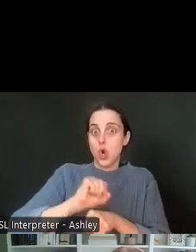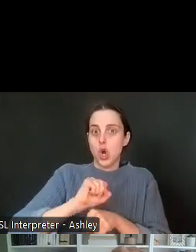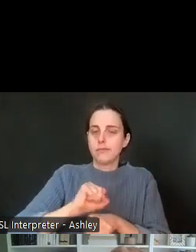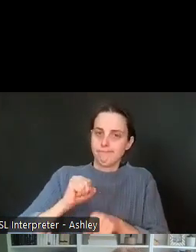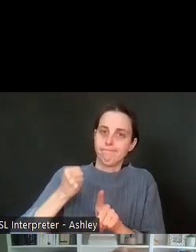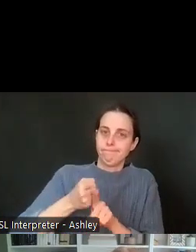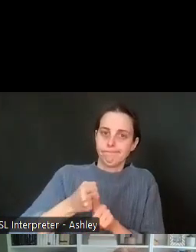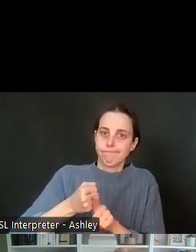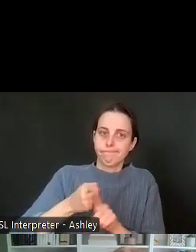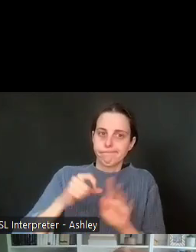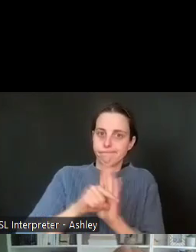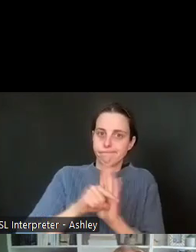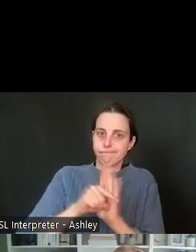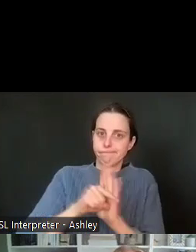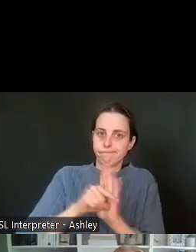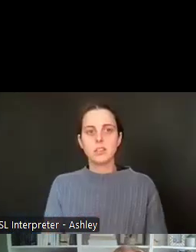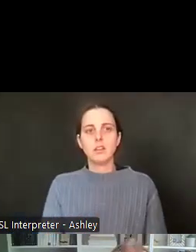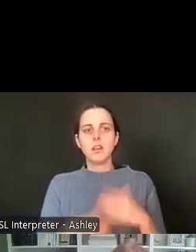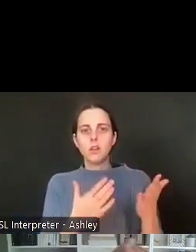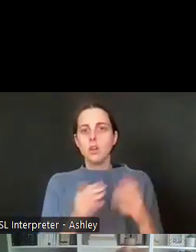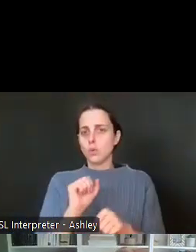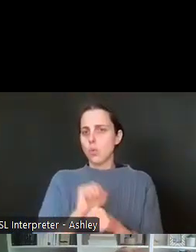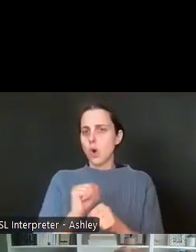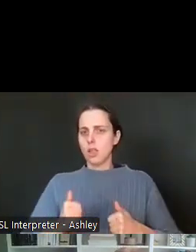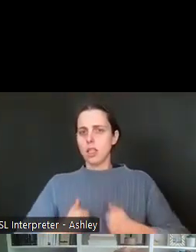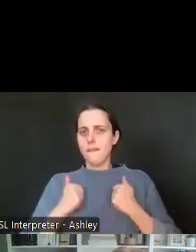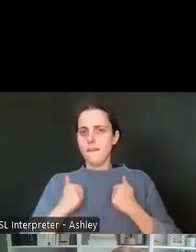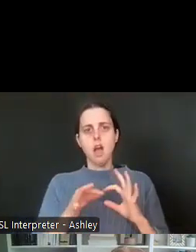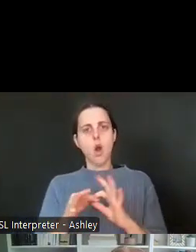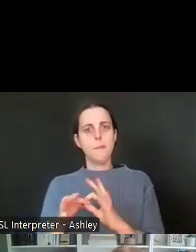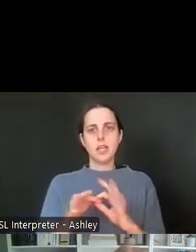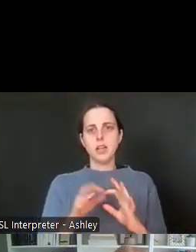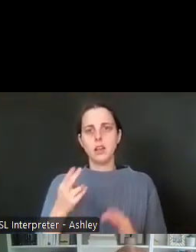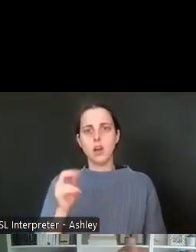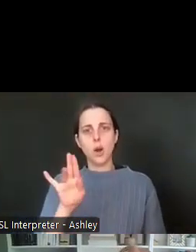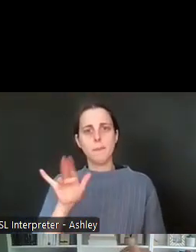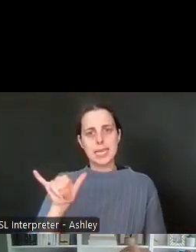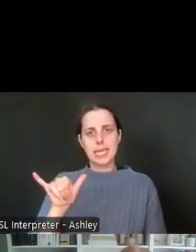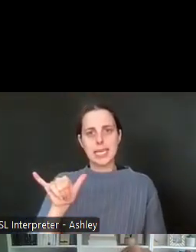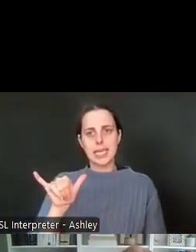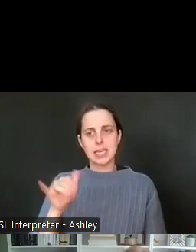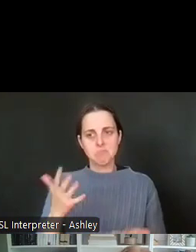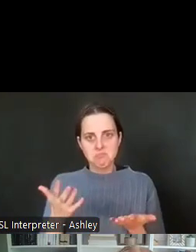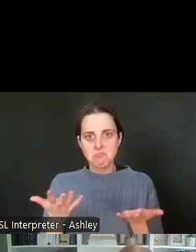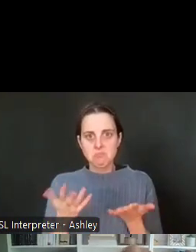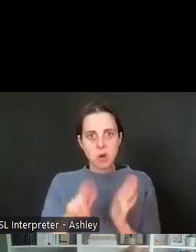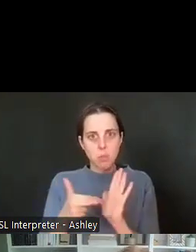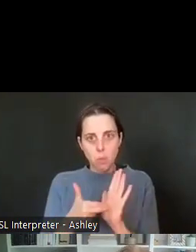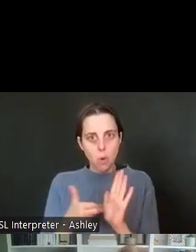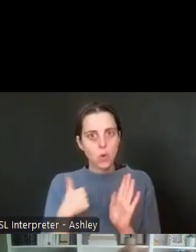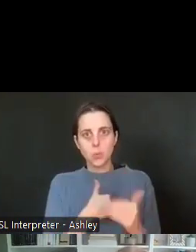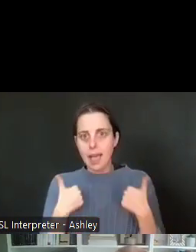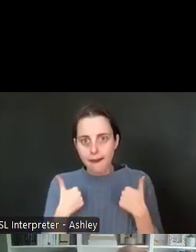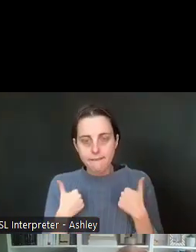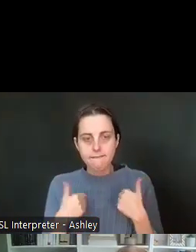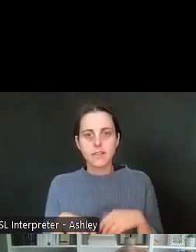then into work-life harmony. What role does work-life harmony have? How can we use some new tools and skills